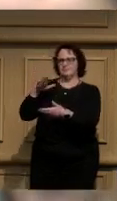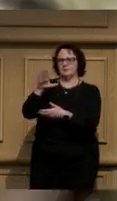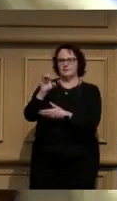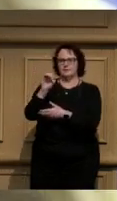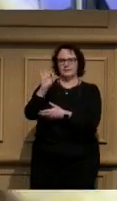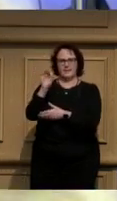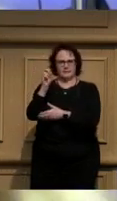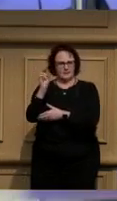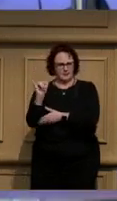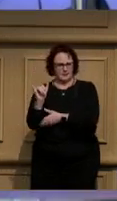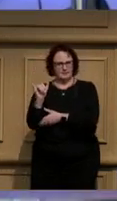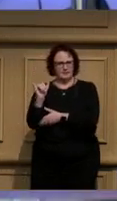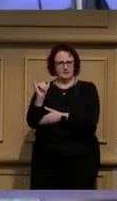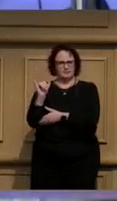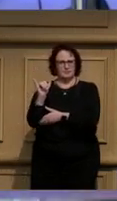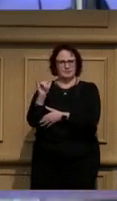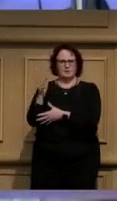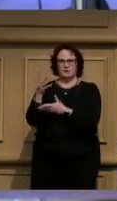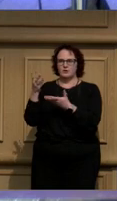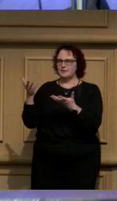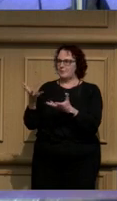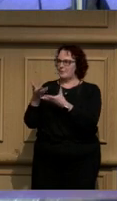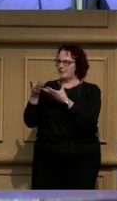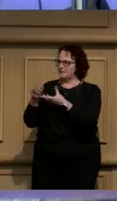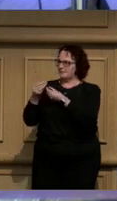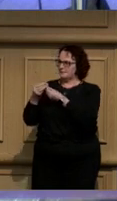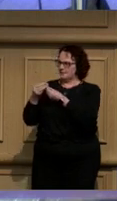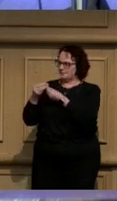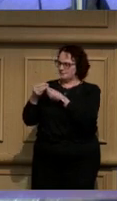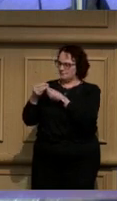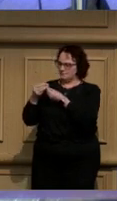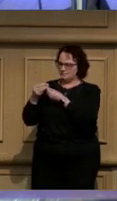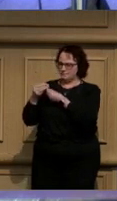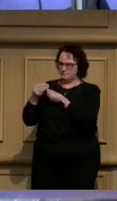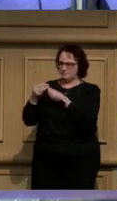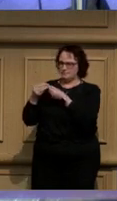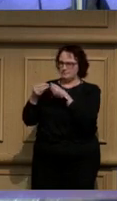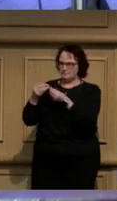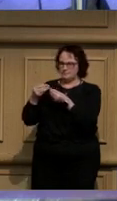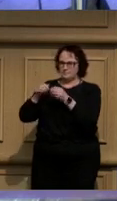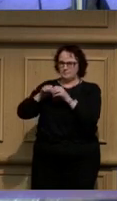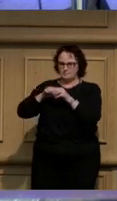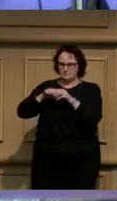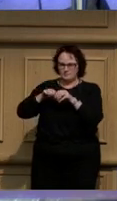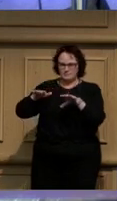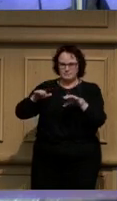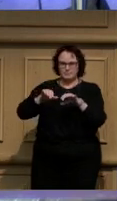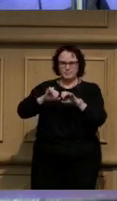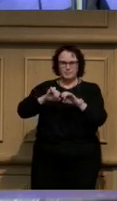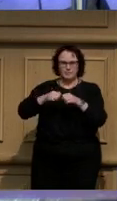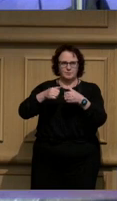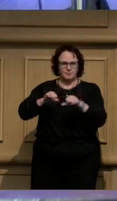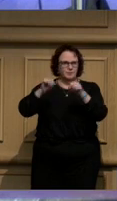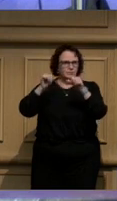the legacy of something that reaches to break new ground or kind of